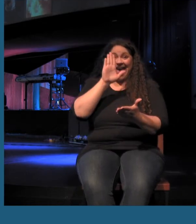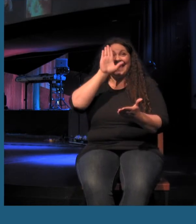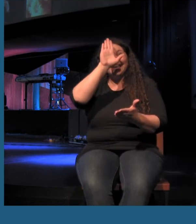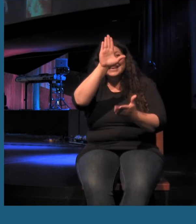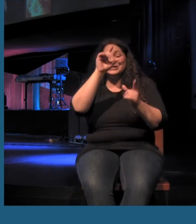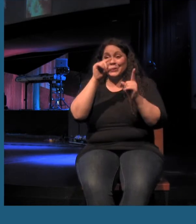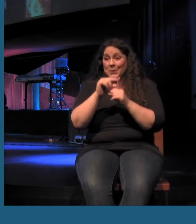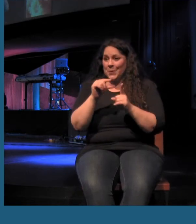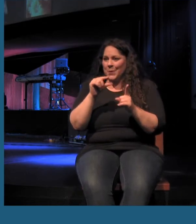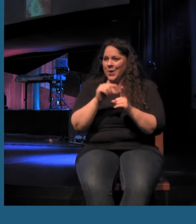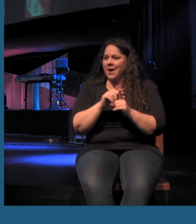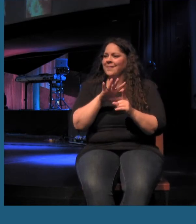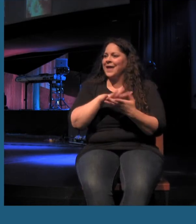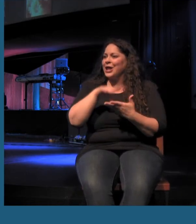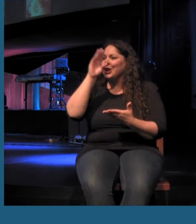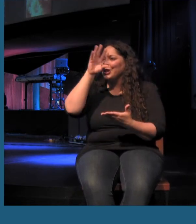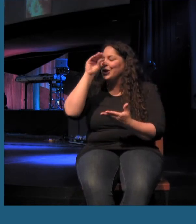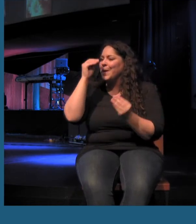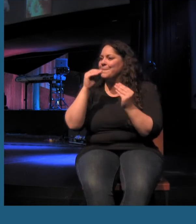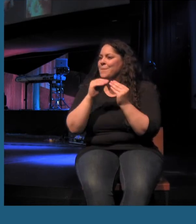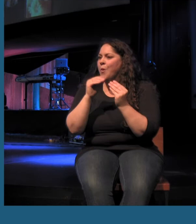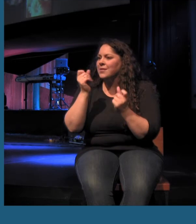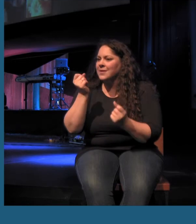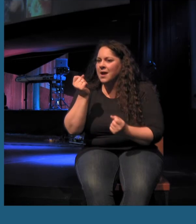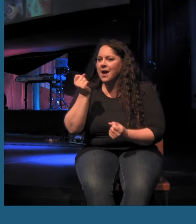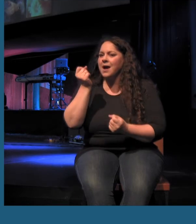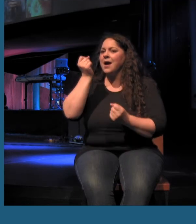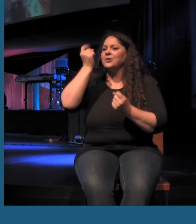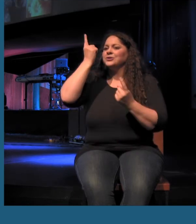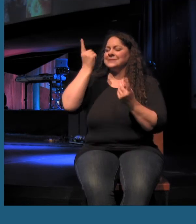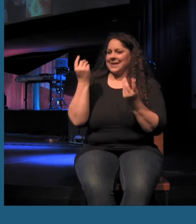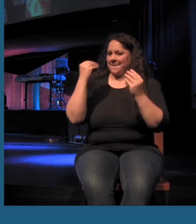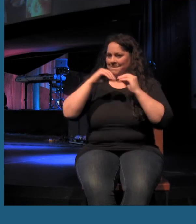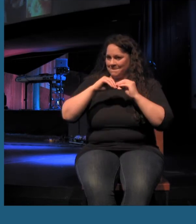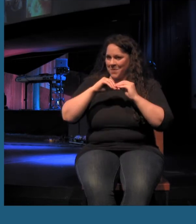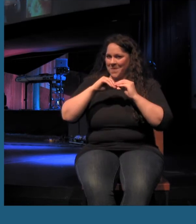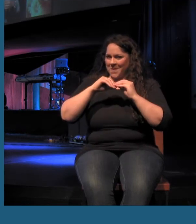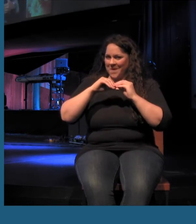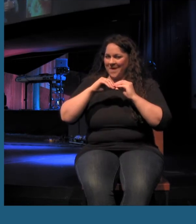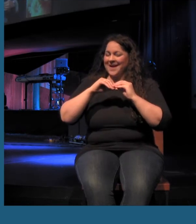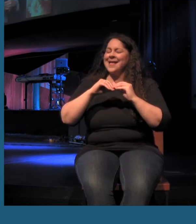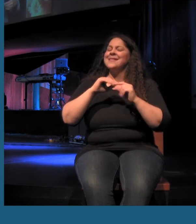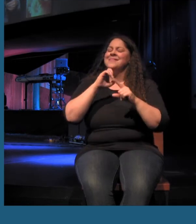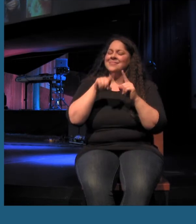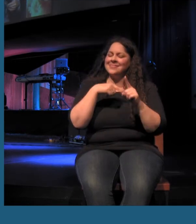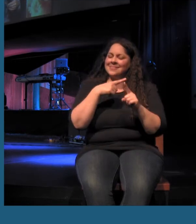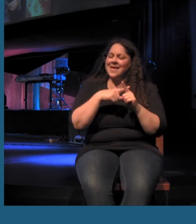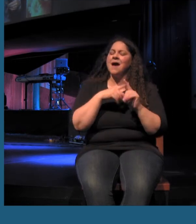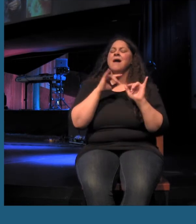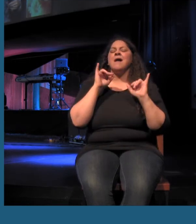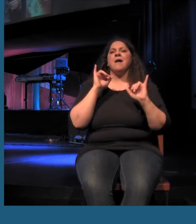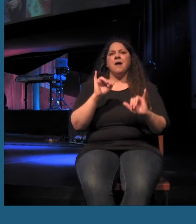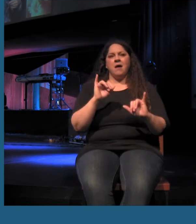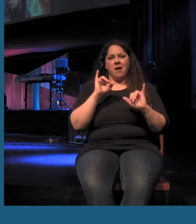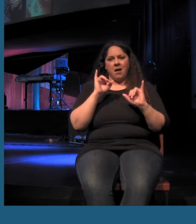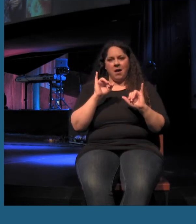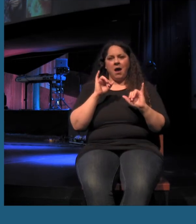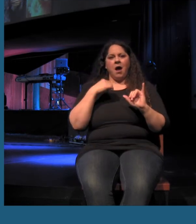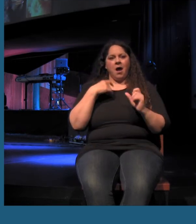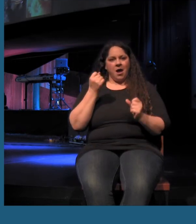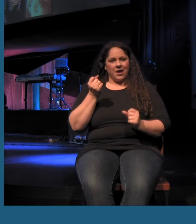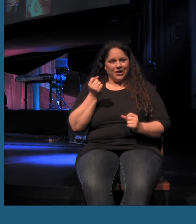to discovery because we learn from one another. And that discovery then gives you the decision to understand